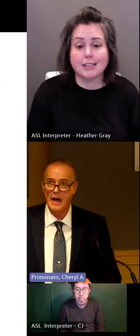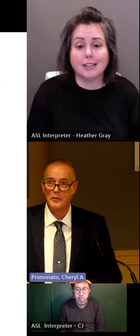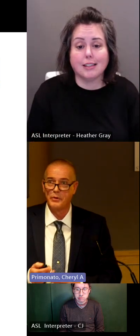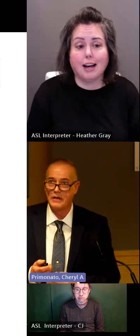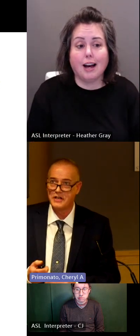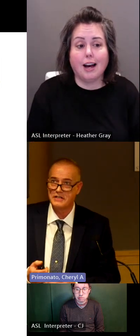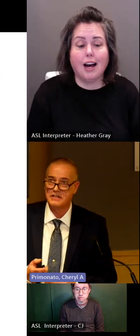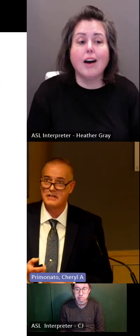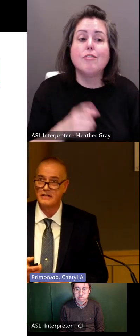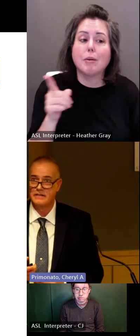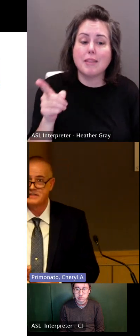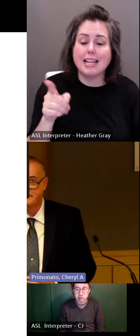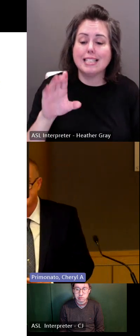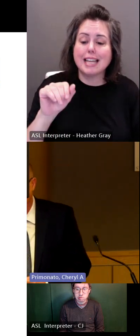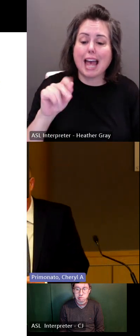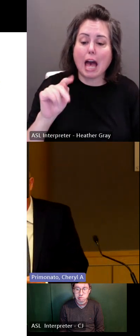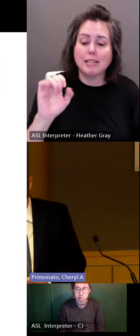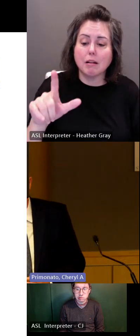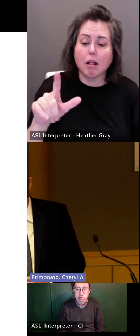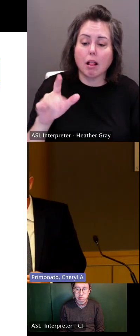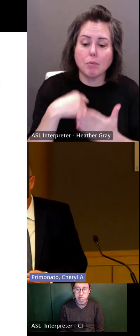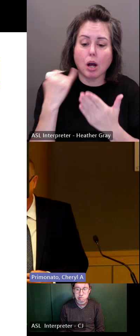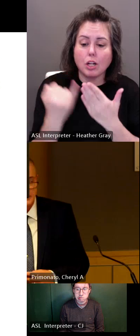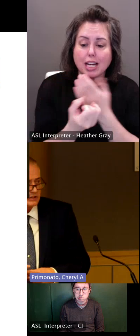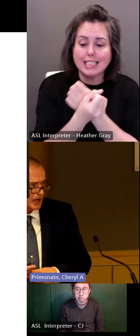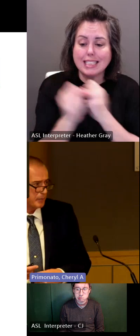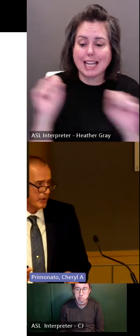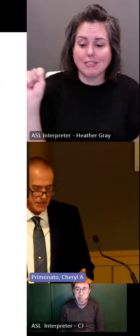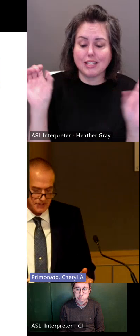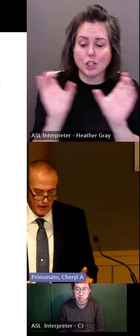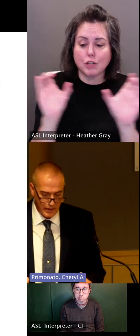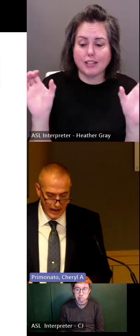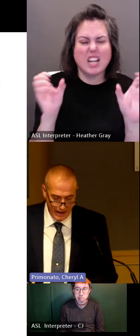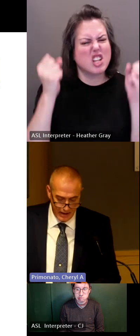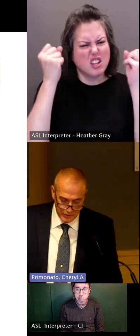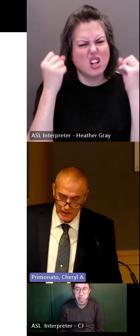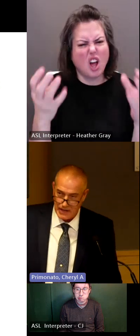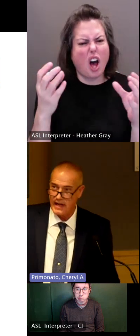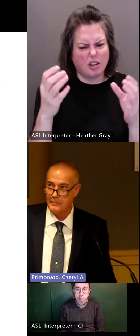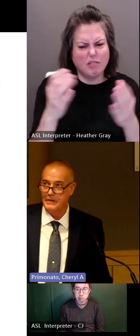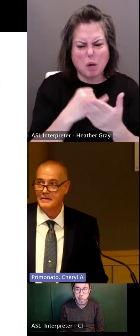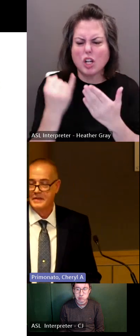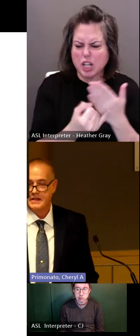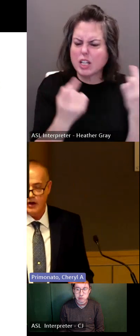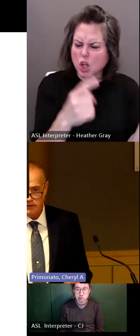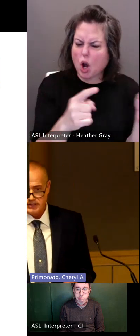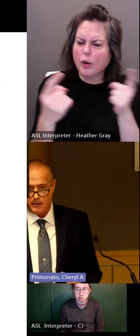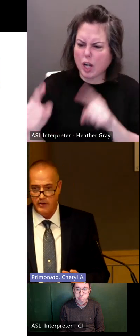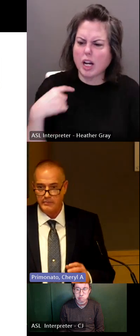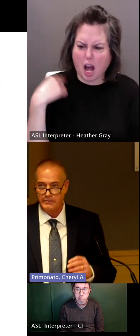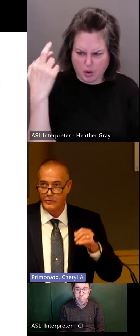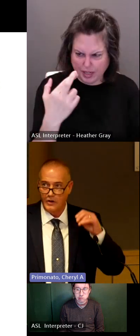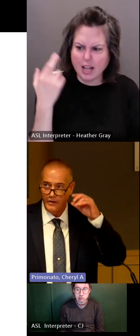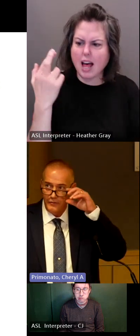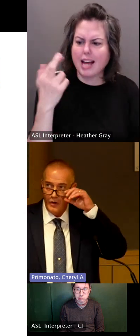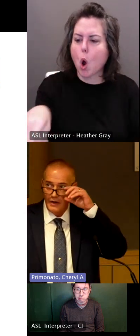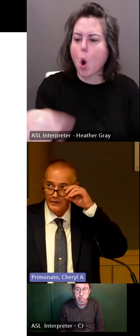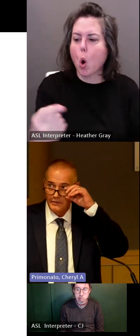Some of the capital projects and safety certification. Now, there's a lot of projects going on. I realize that, but only some of